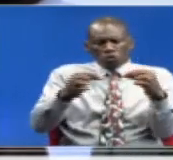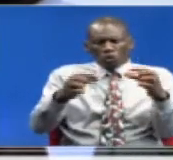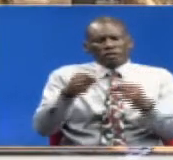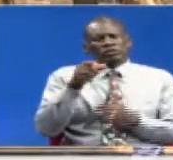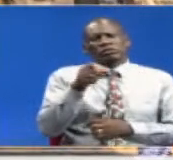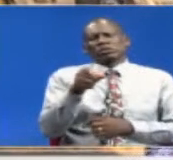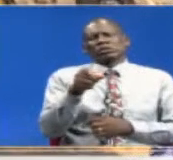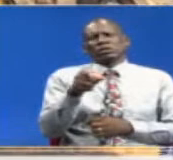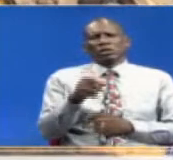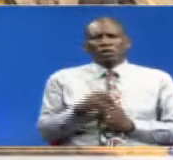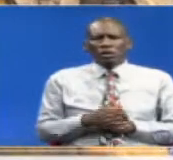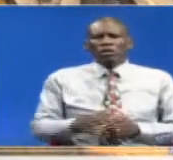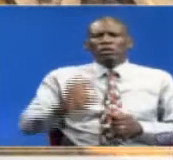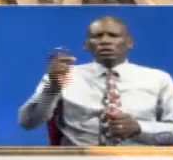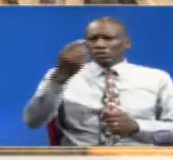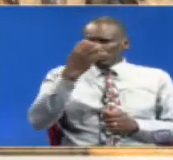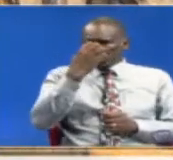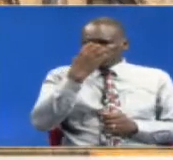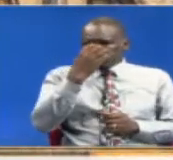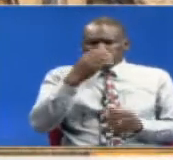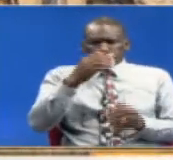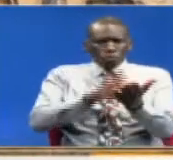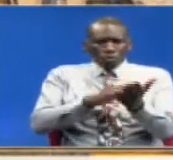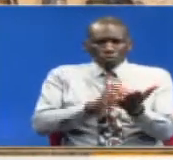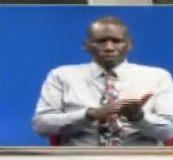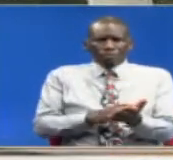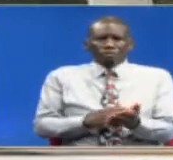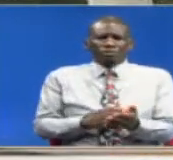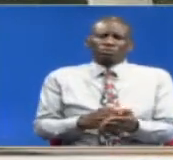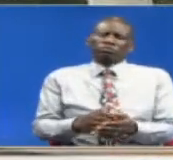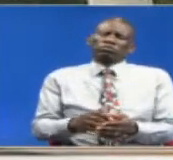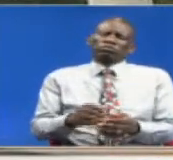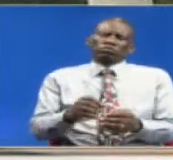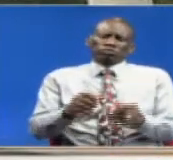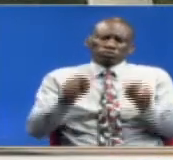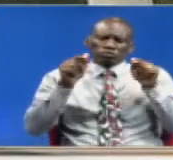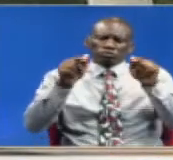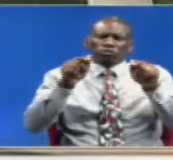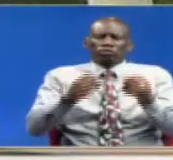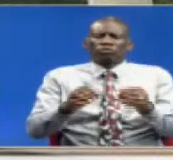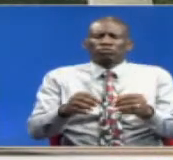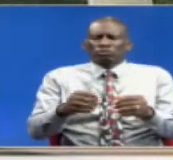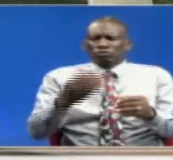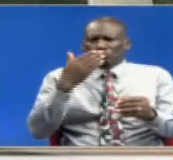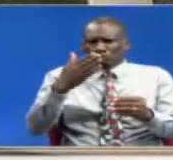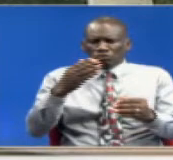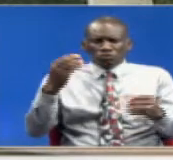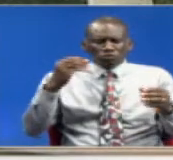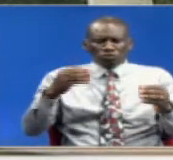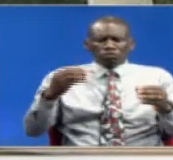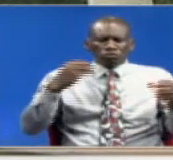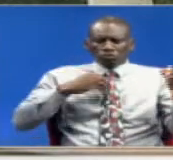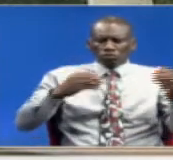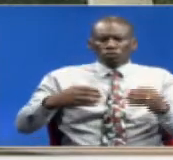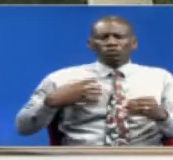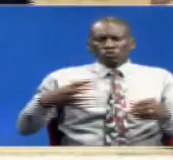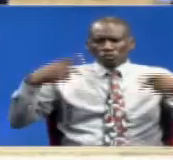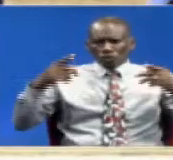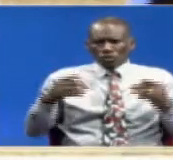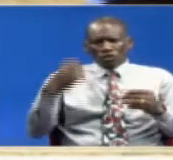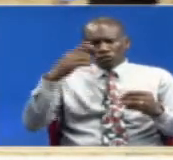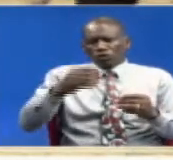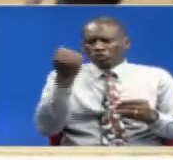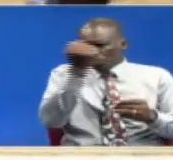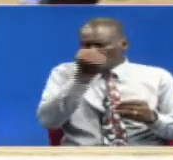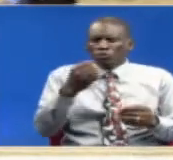President Ruto's remarks were directed at sugar barons involved in the court tussle over the Mumias sugar factory.